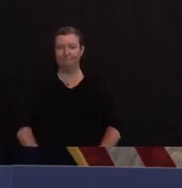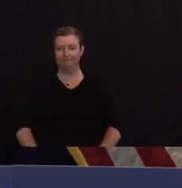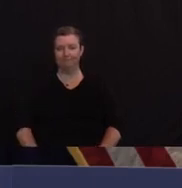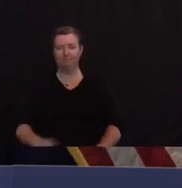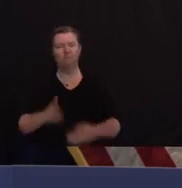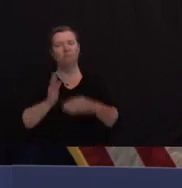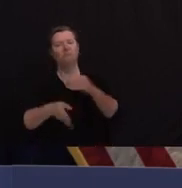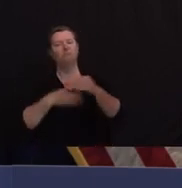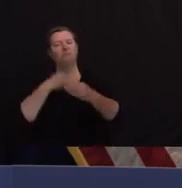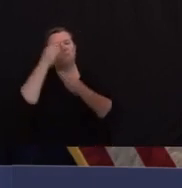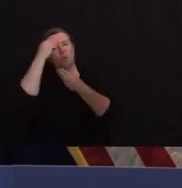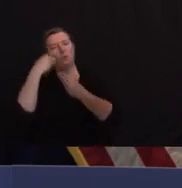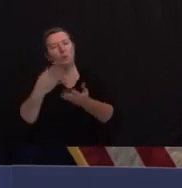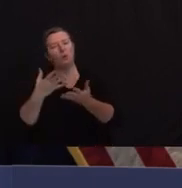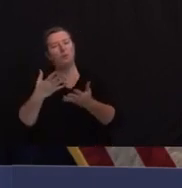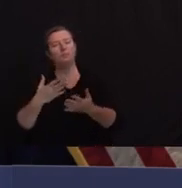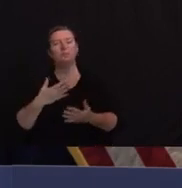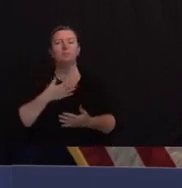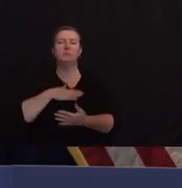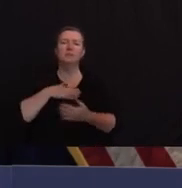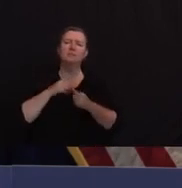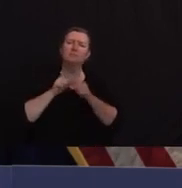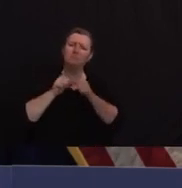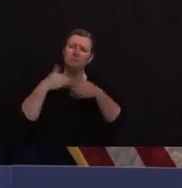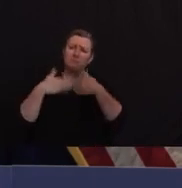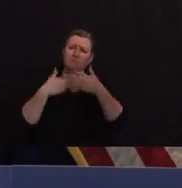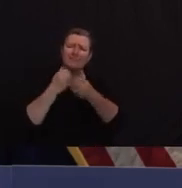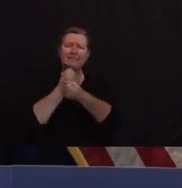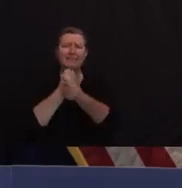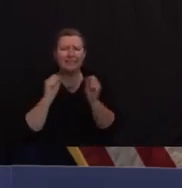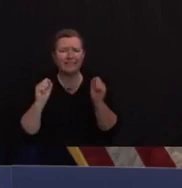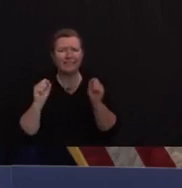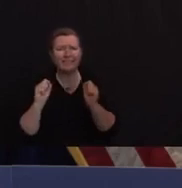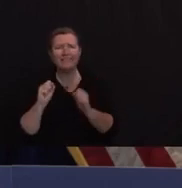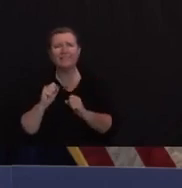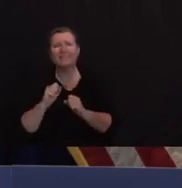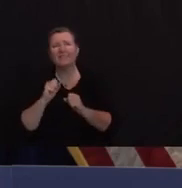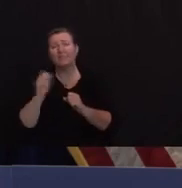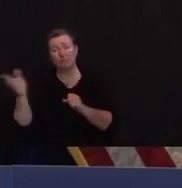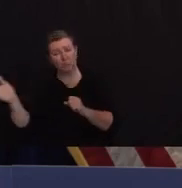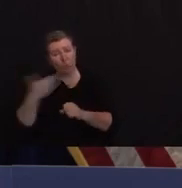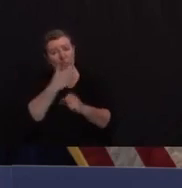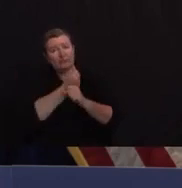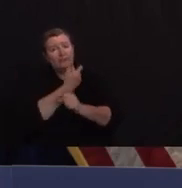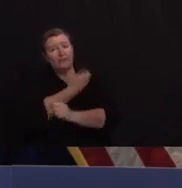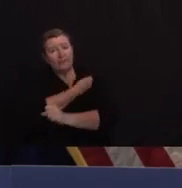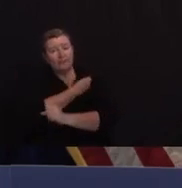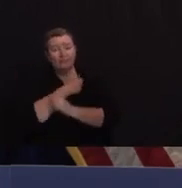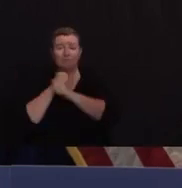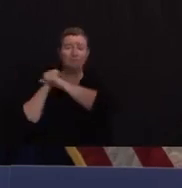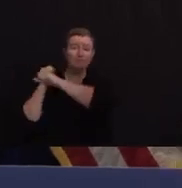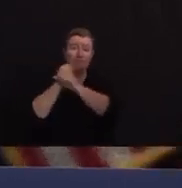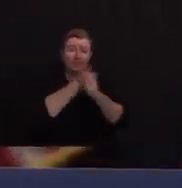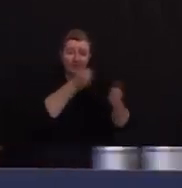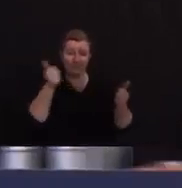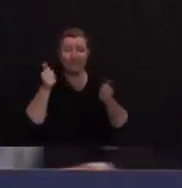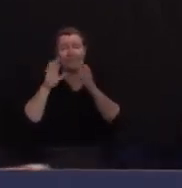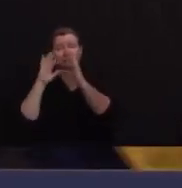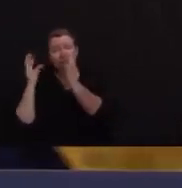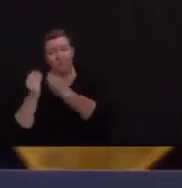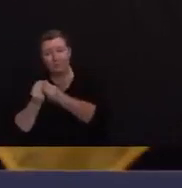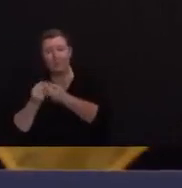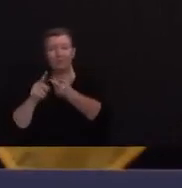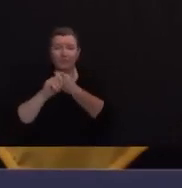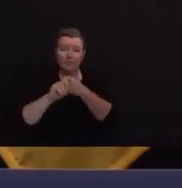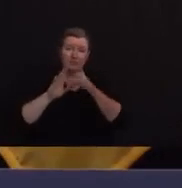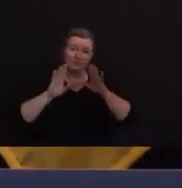report. Please continue to stay safe, get vaccinated to protect ourselves, our family, friends, and our children. Thank you. Judy,